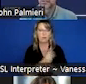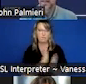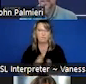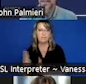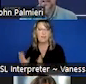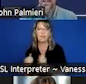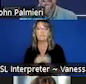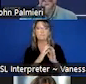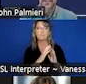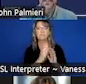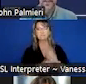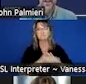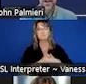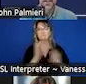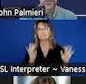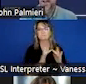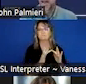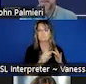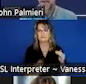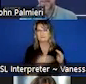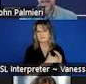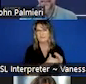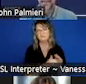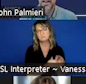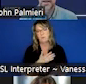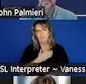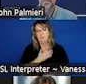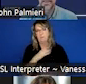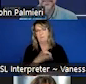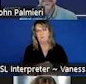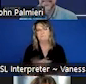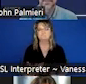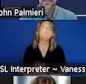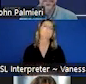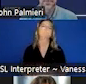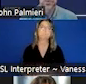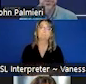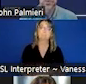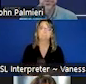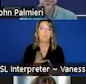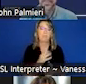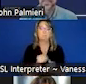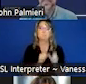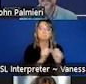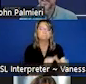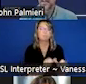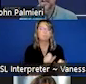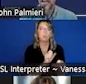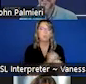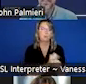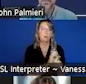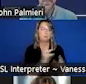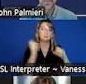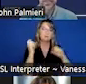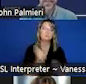back up and running. So very happy about that. And again, continuing to work towards strengthening